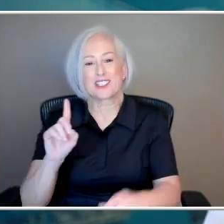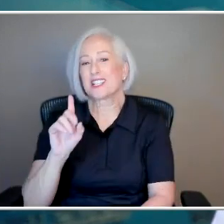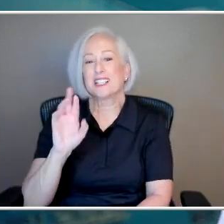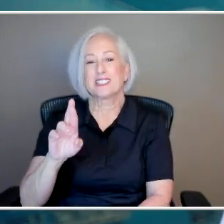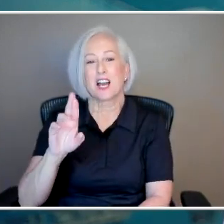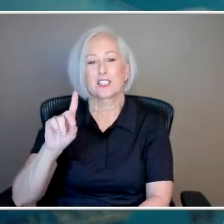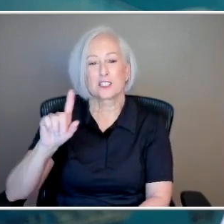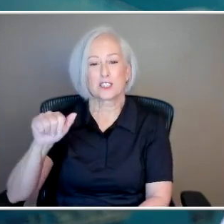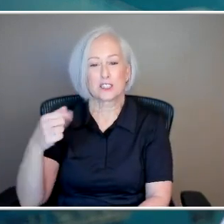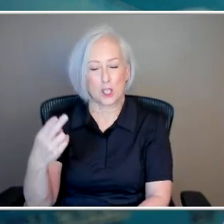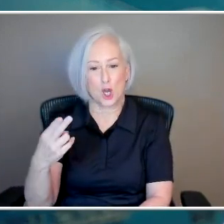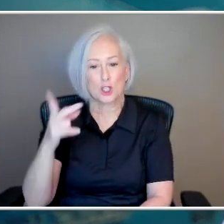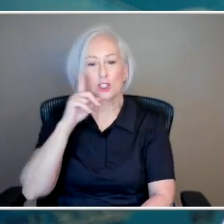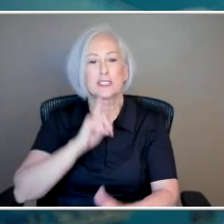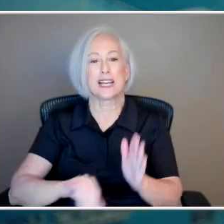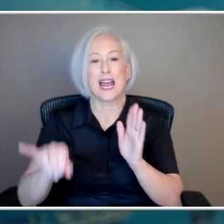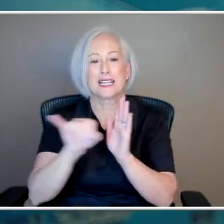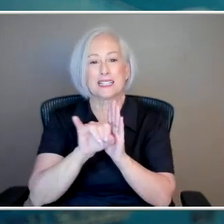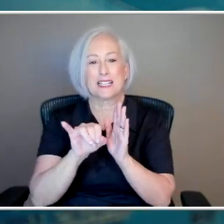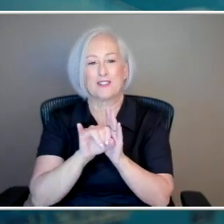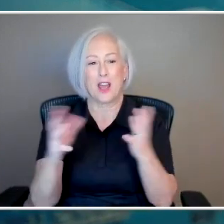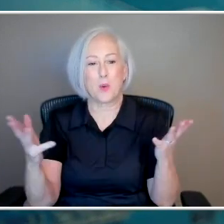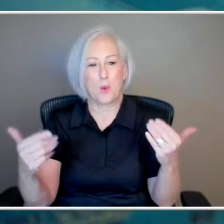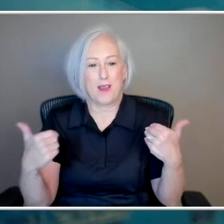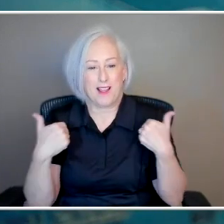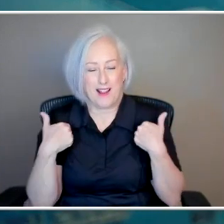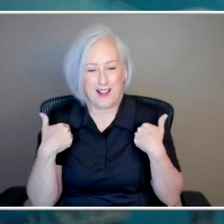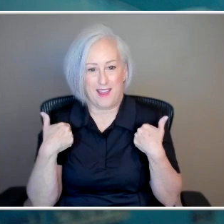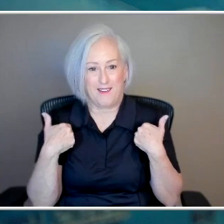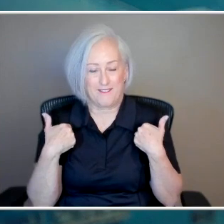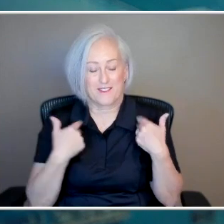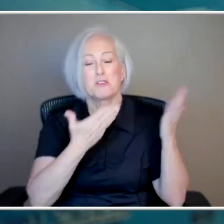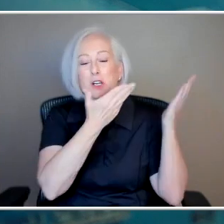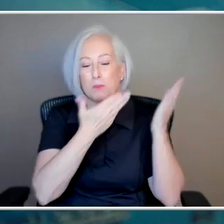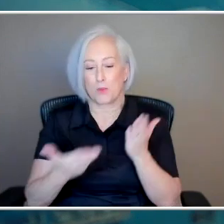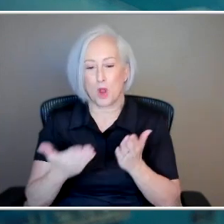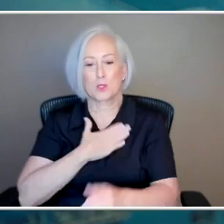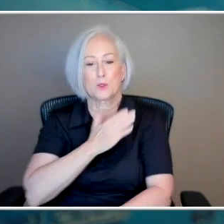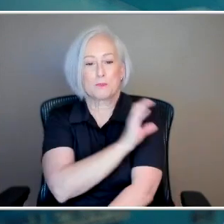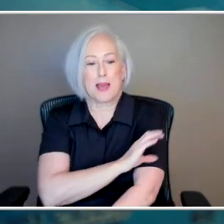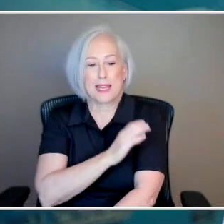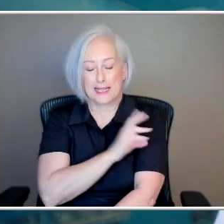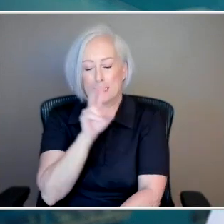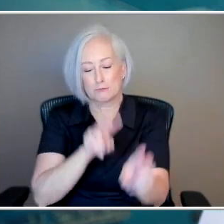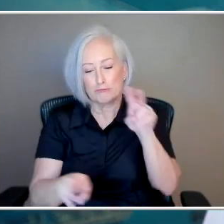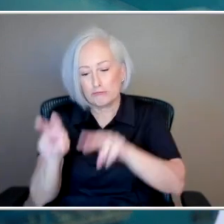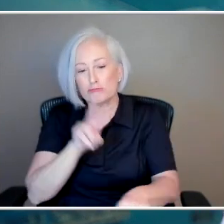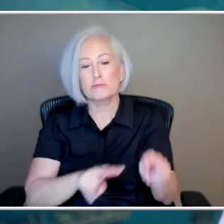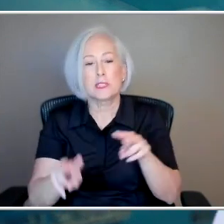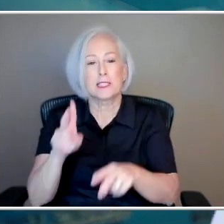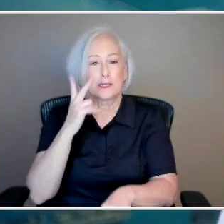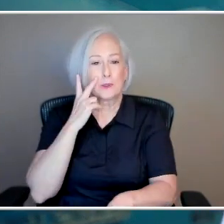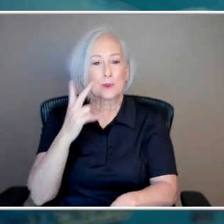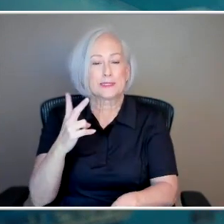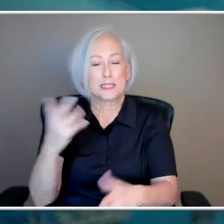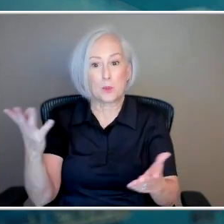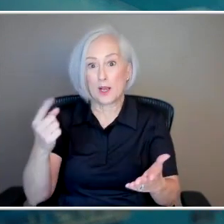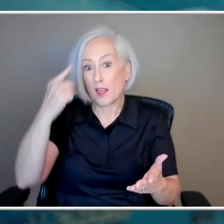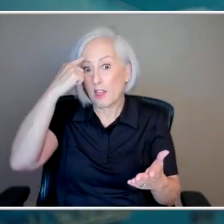he knew what he had, and he brought him into clinic to have me look at him and make sure that what he thought was going on